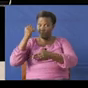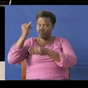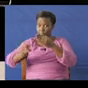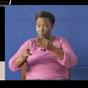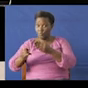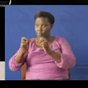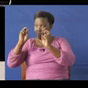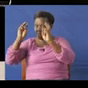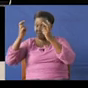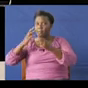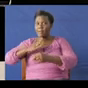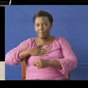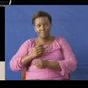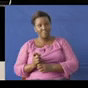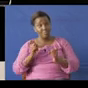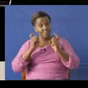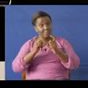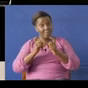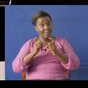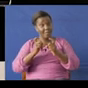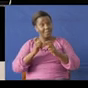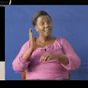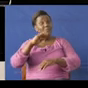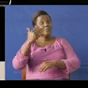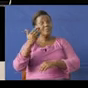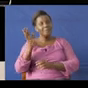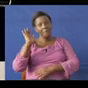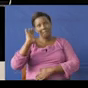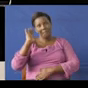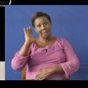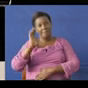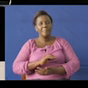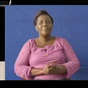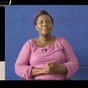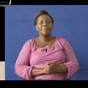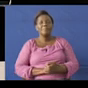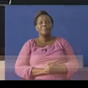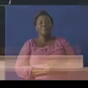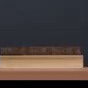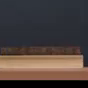So that is the end of our lesson today. Until next time, goodbye.